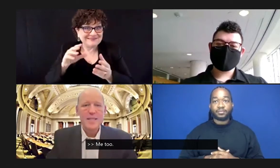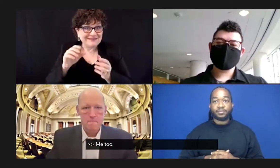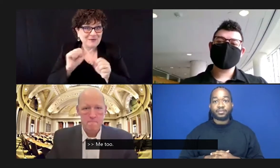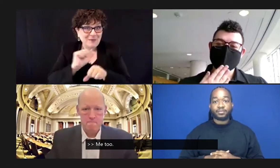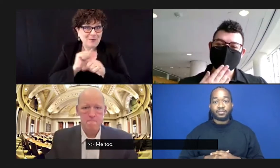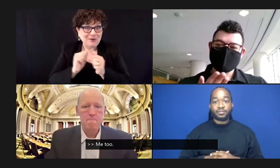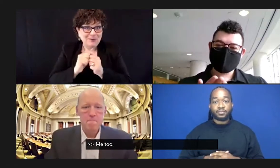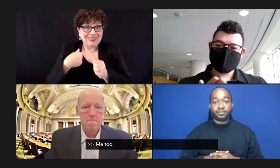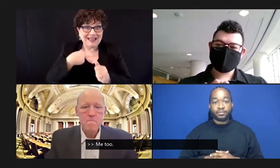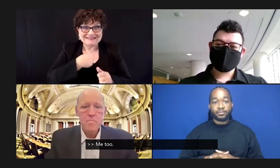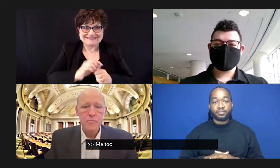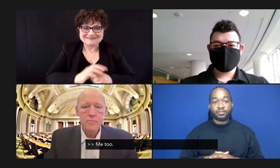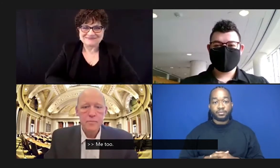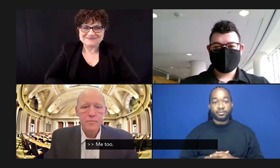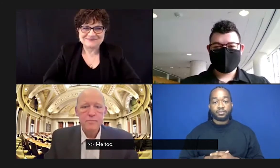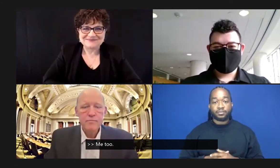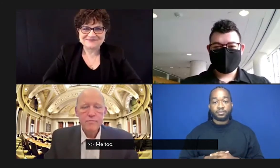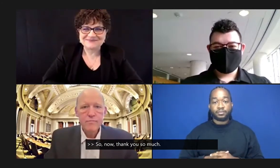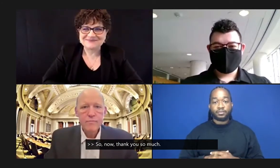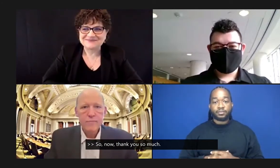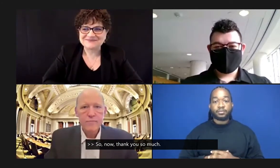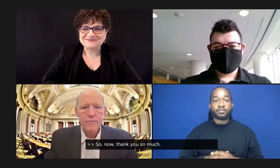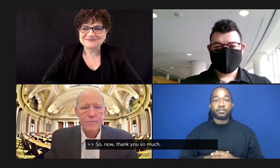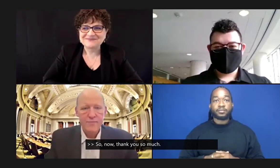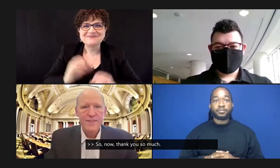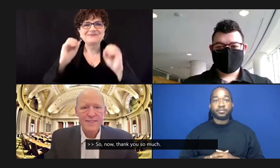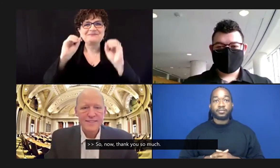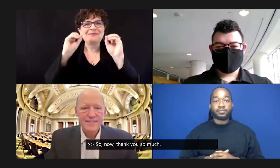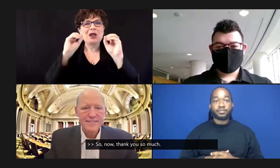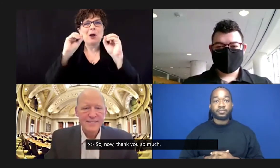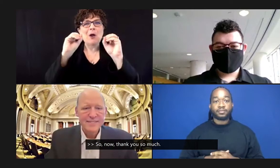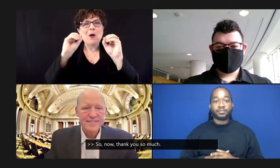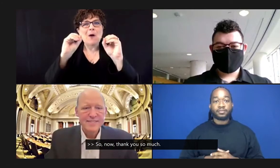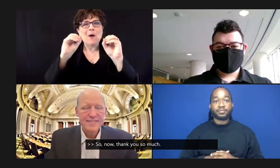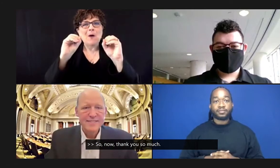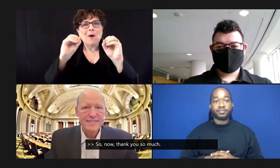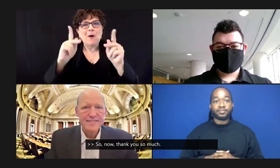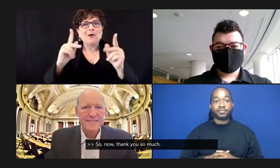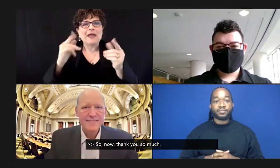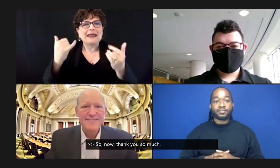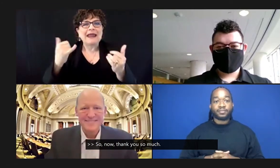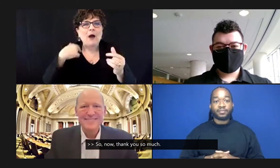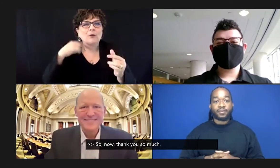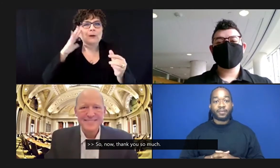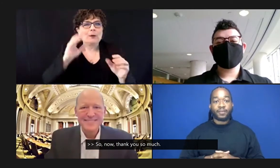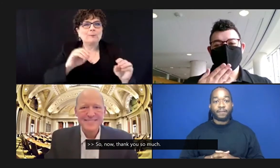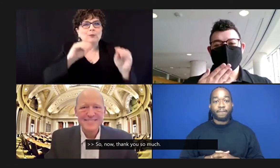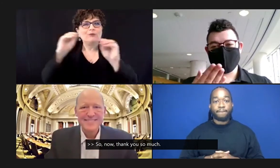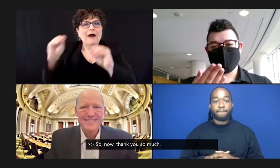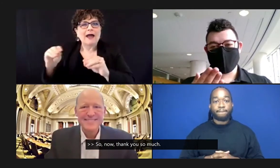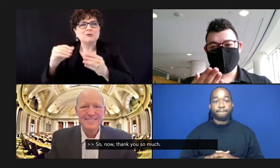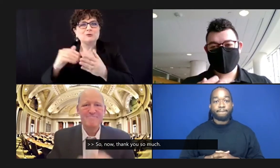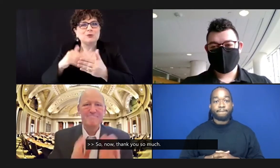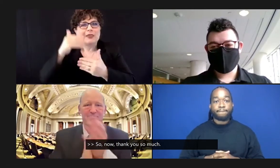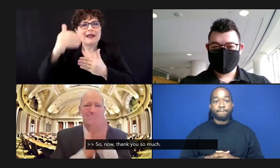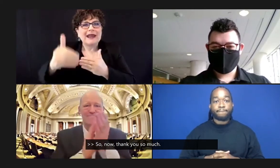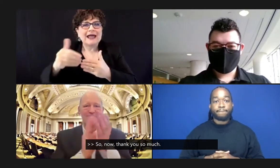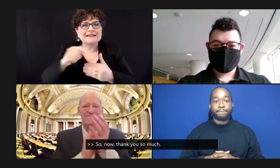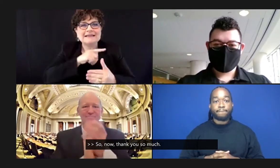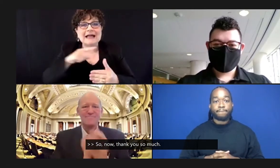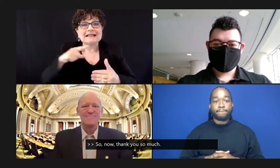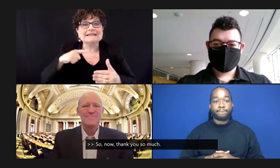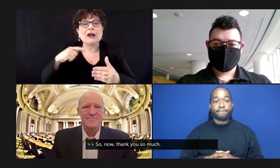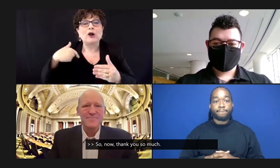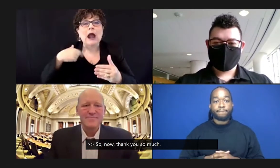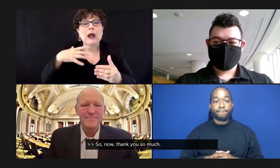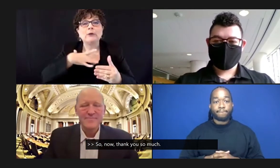much. We are going to continue, and thank you. We look forward to working with you more. So now we're